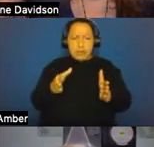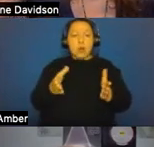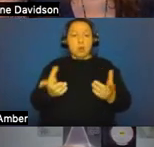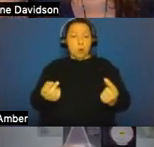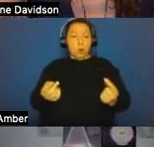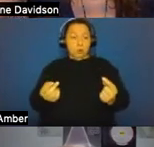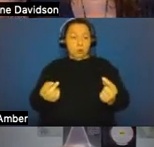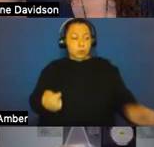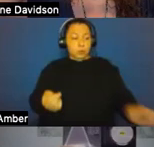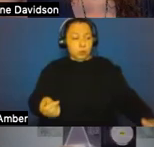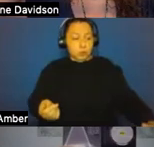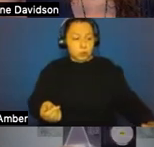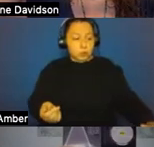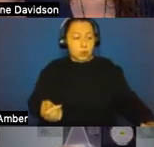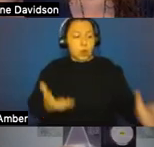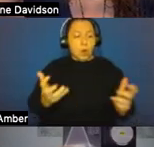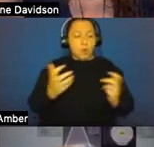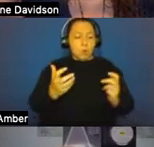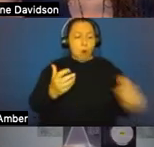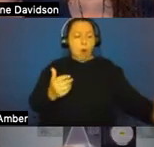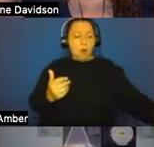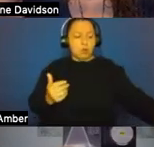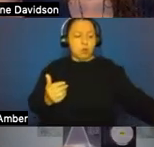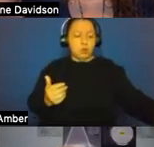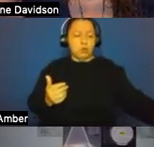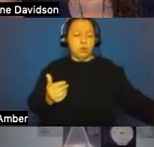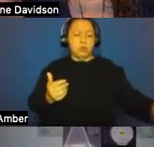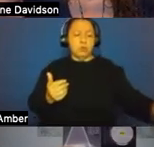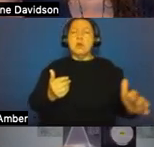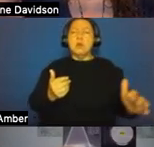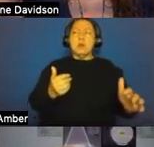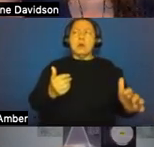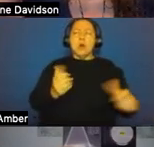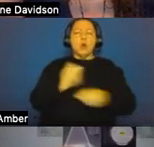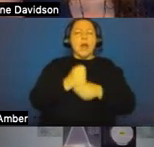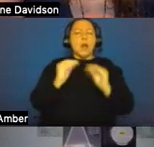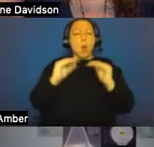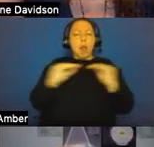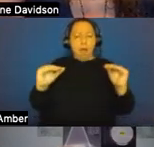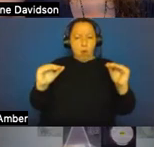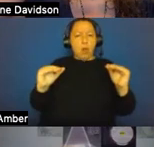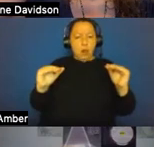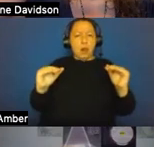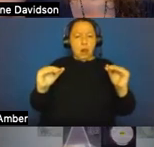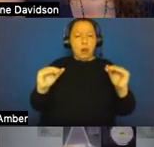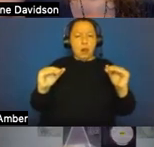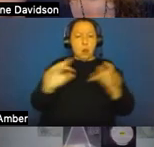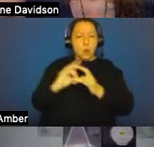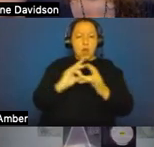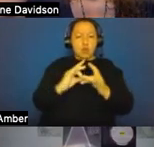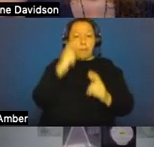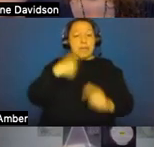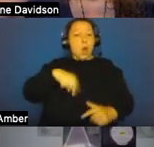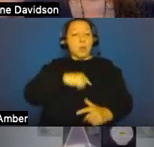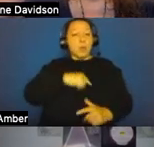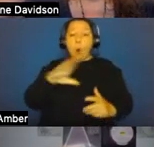is level the relationship out, because we are experts in our own lives,